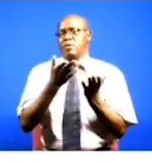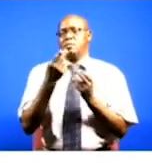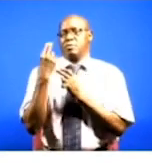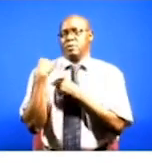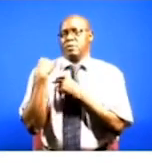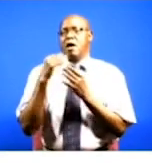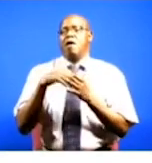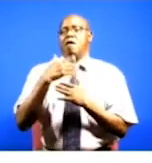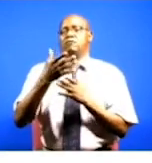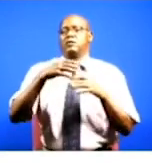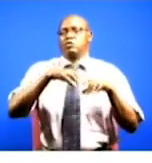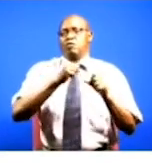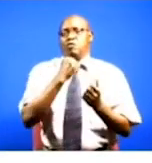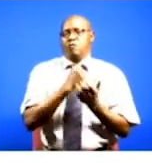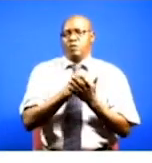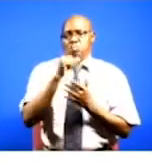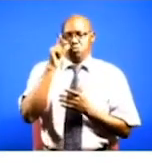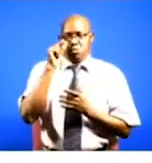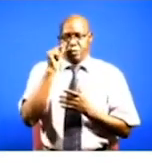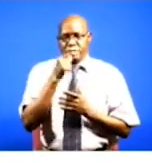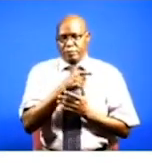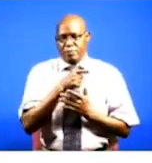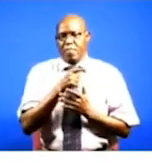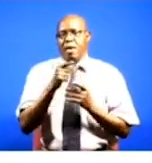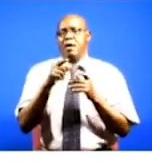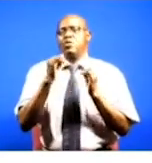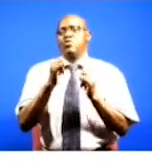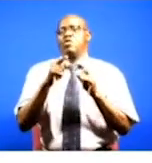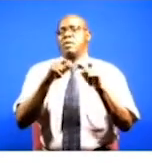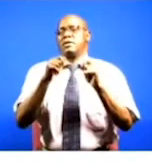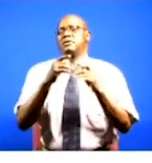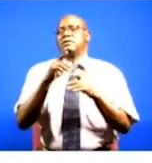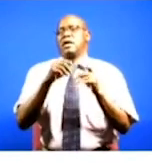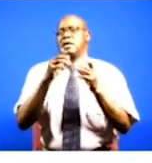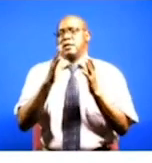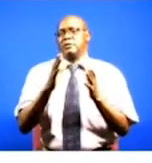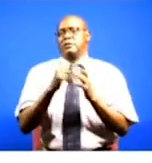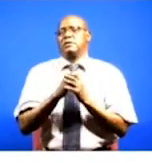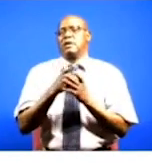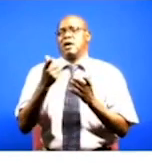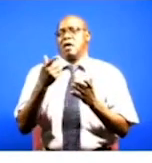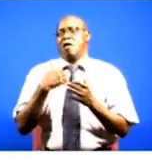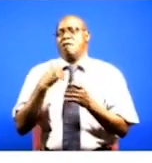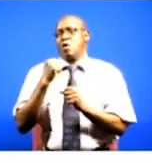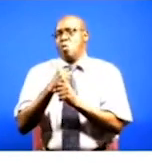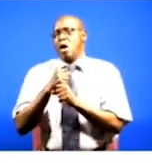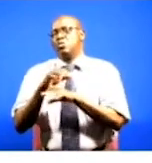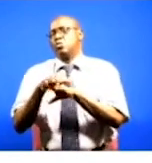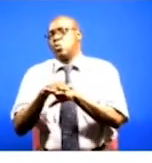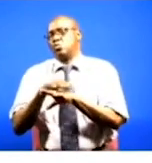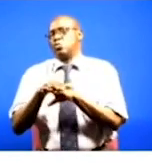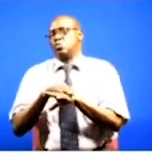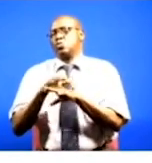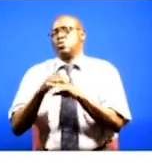assuming office in Mombasa. The new managing director takes over amidst a go-slow by employees protesting overtime